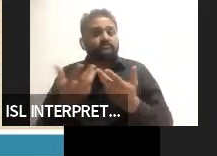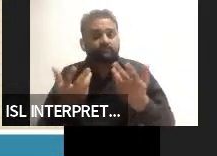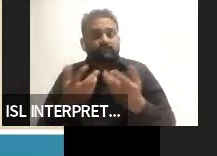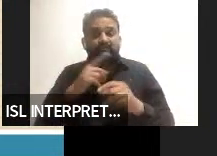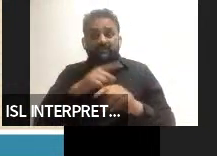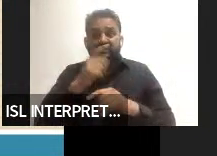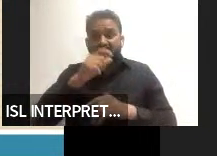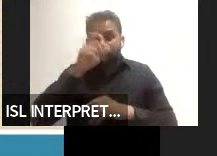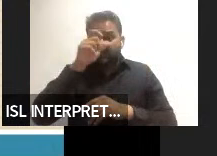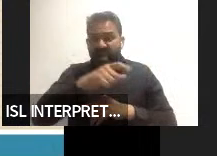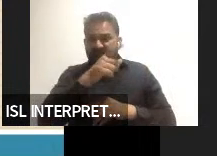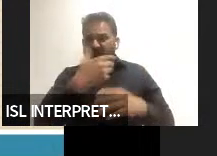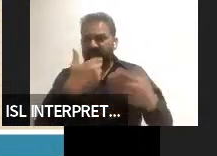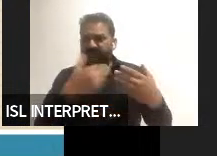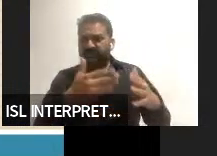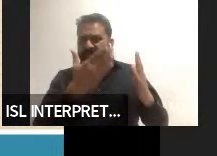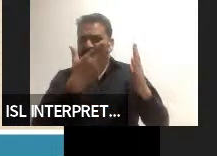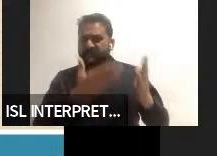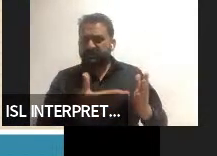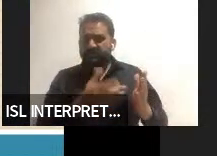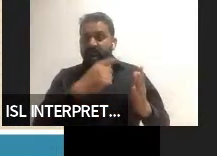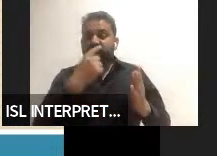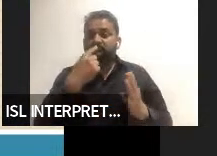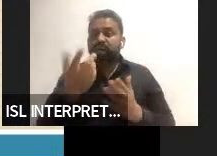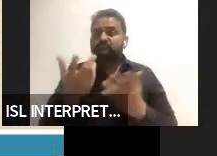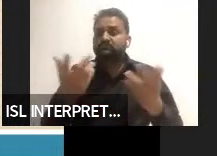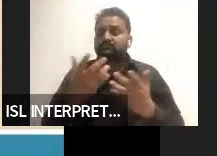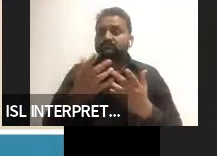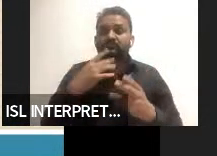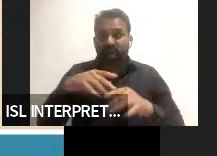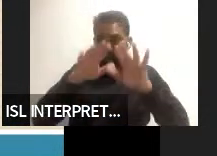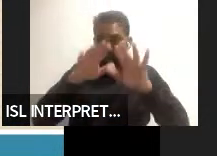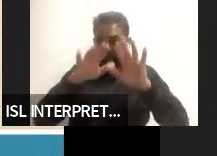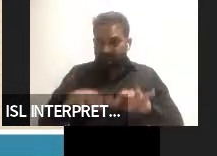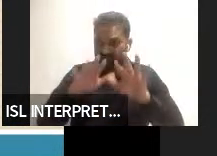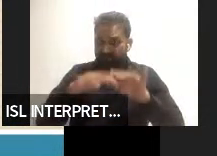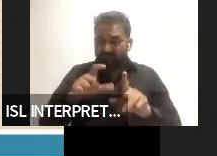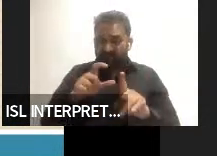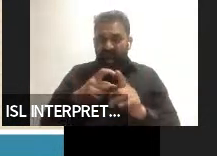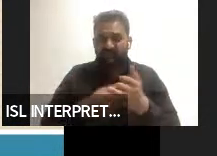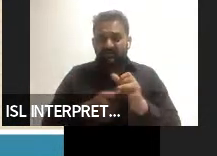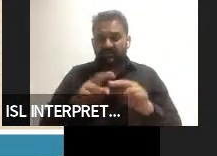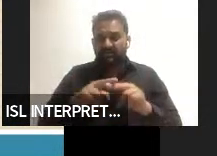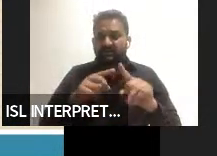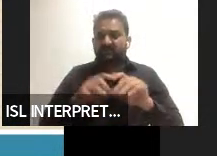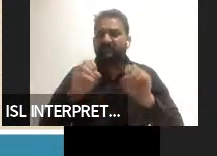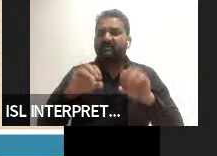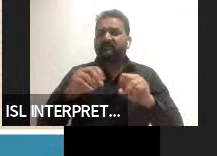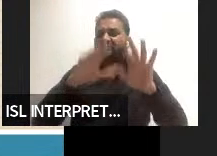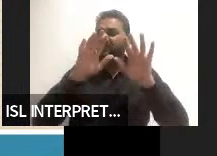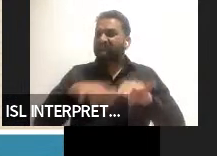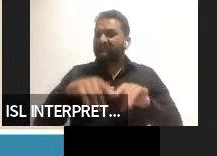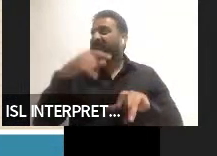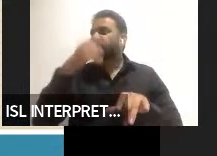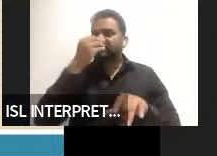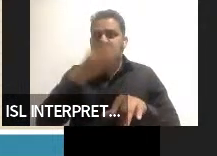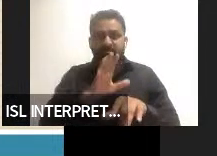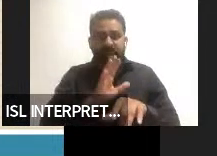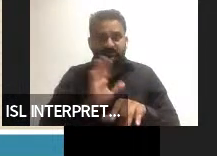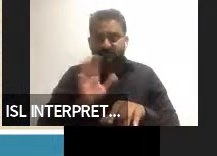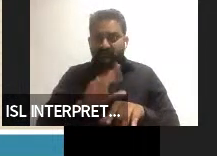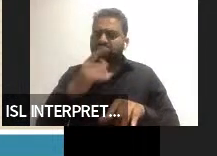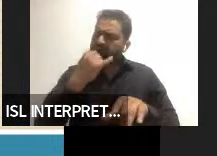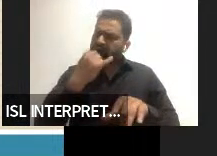person like him, he's saying that the writing of the draft, writing of a memo is not an easy task. You will make a